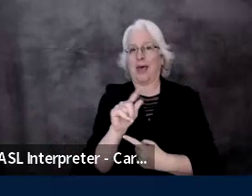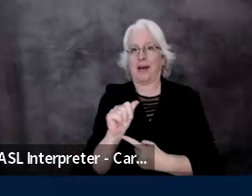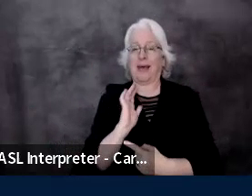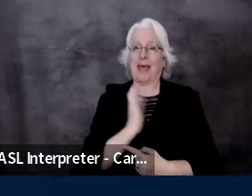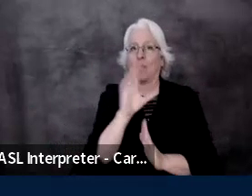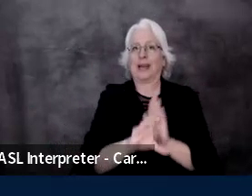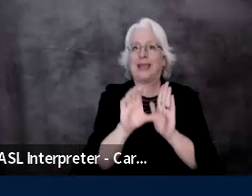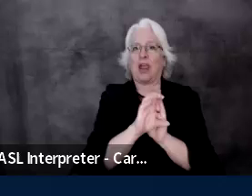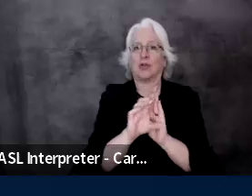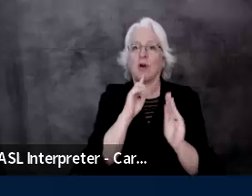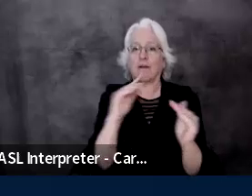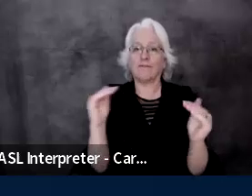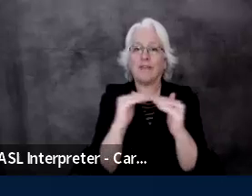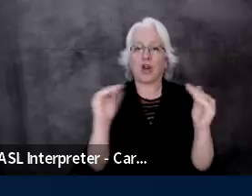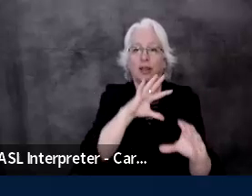used?